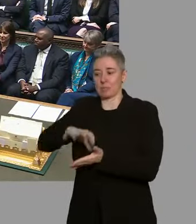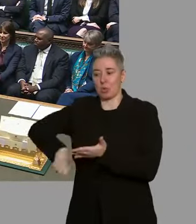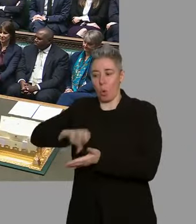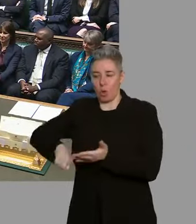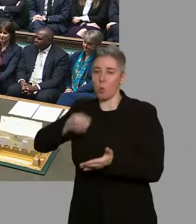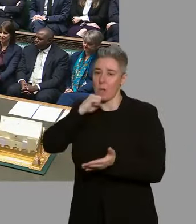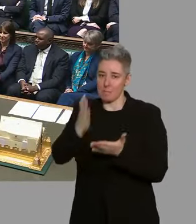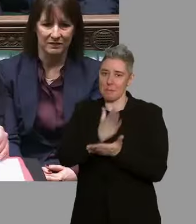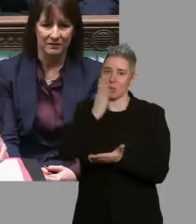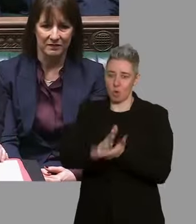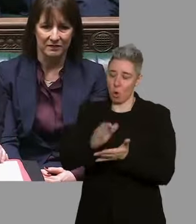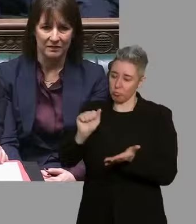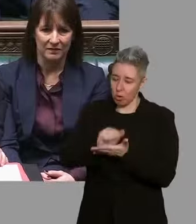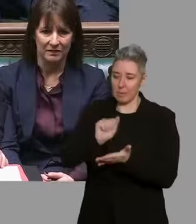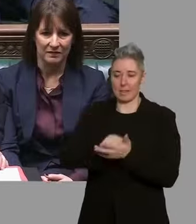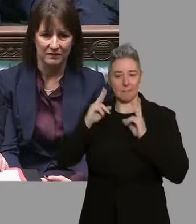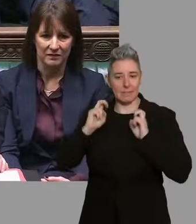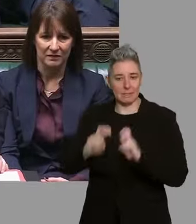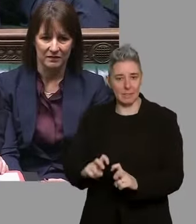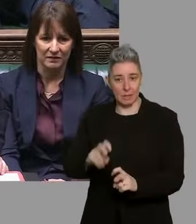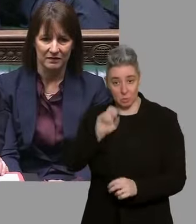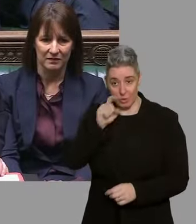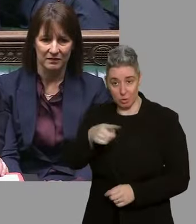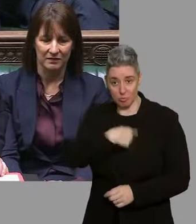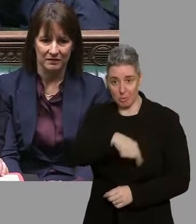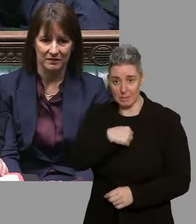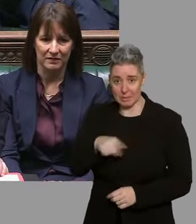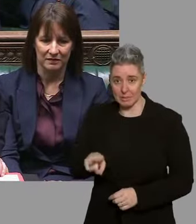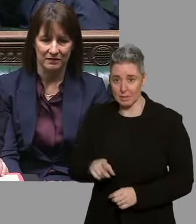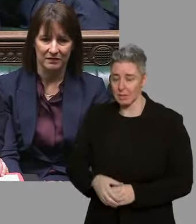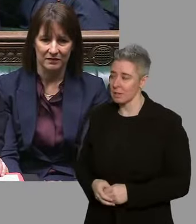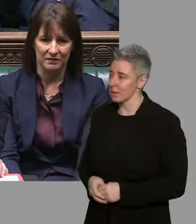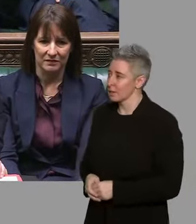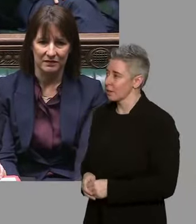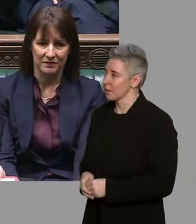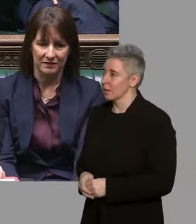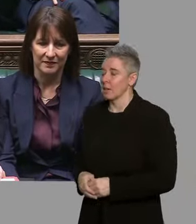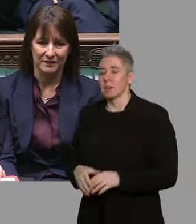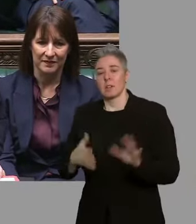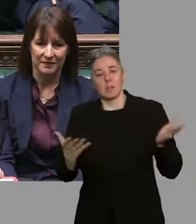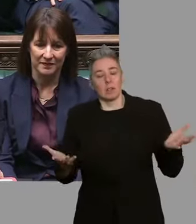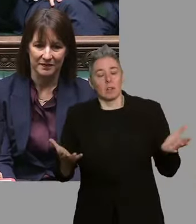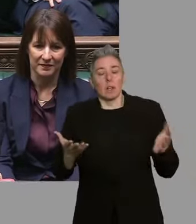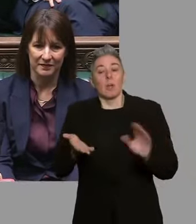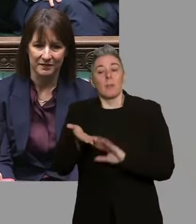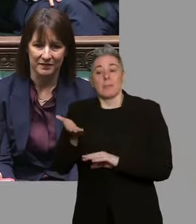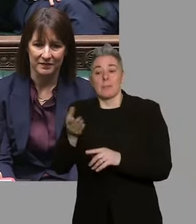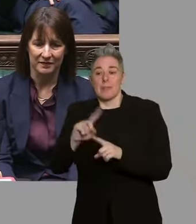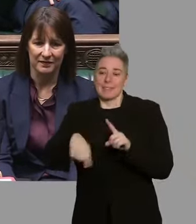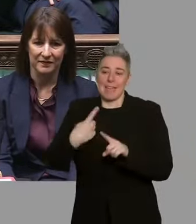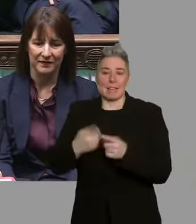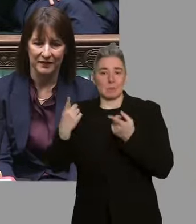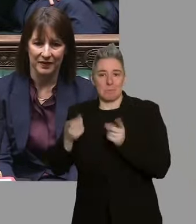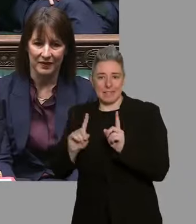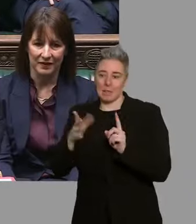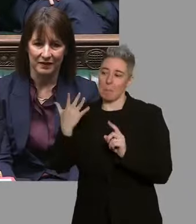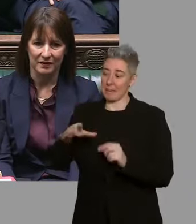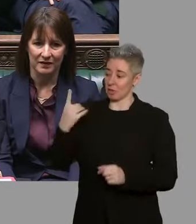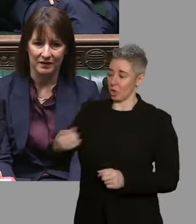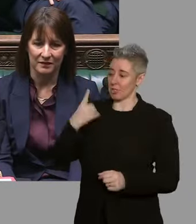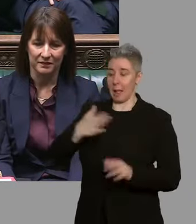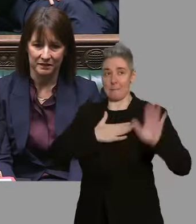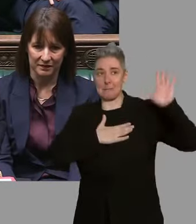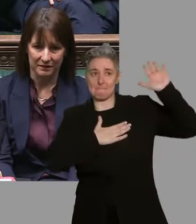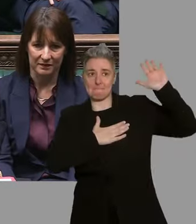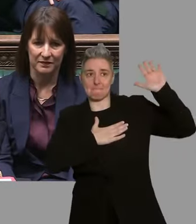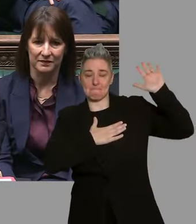city minister referred herself the independent advisor. He found, as she well knows, there was no